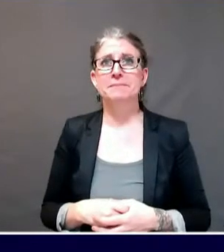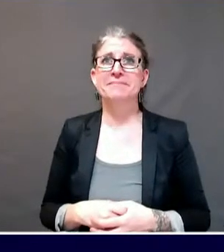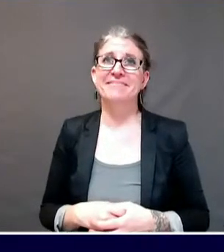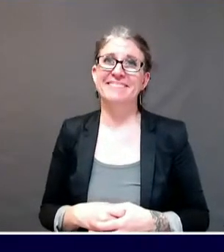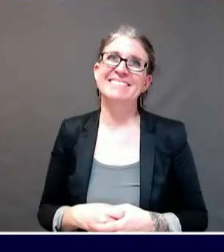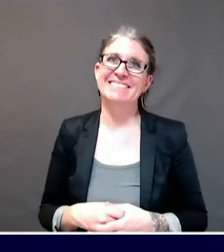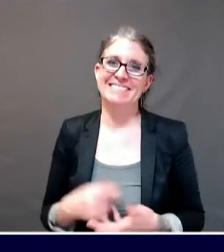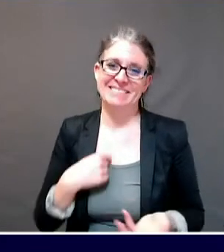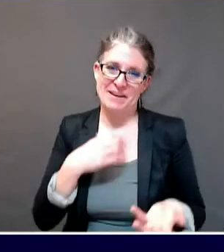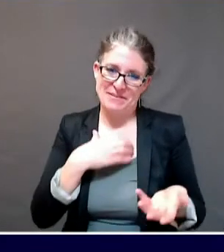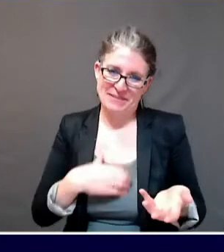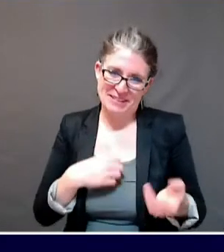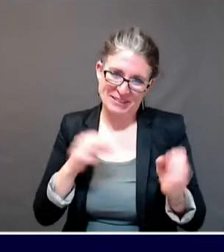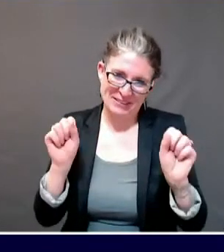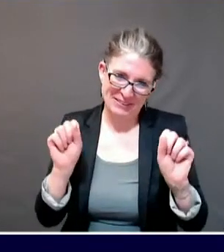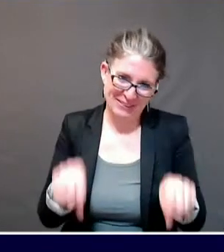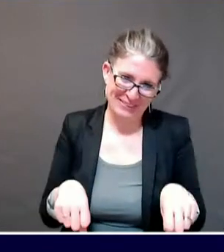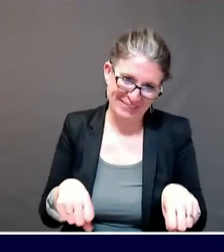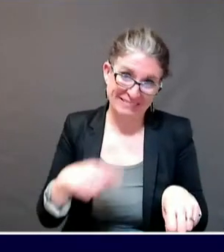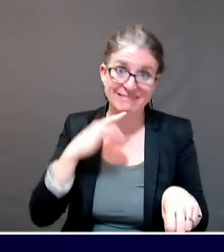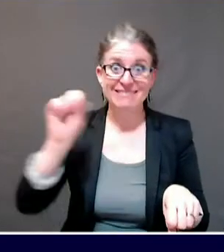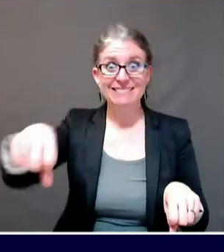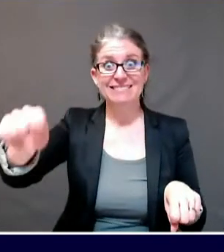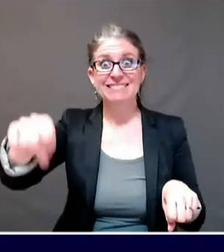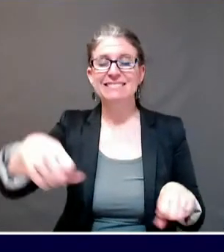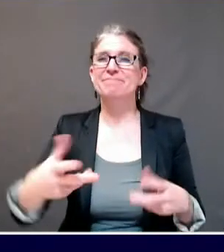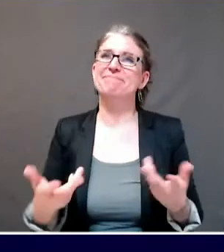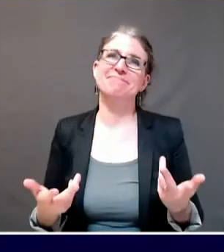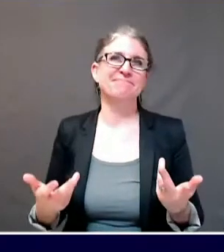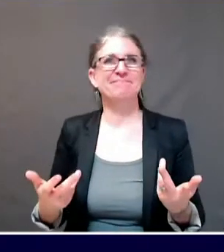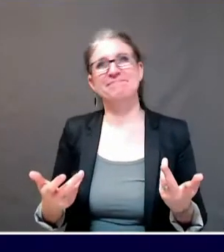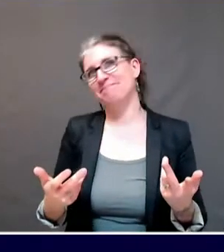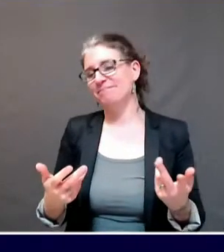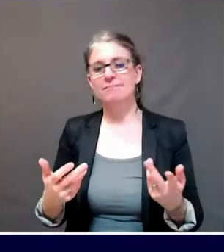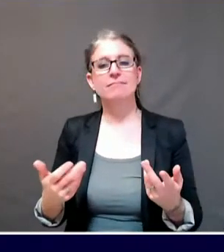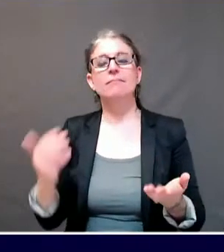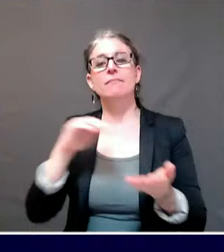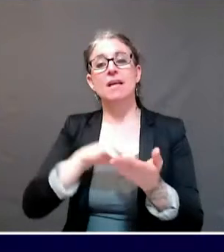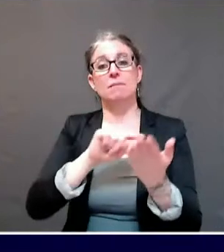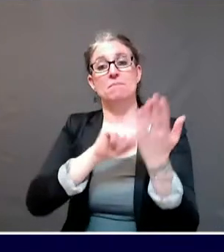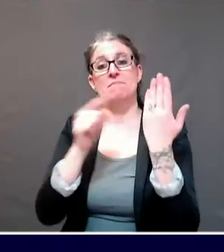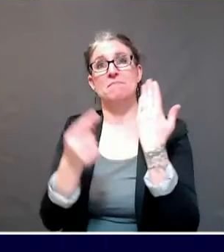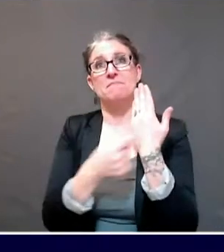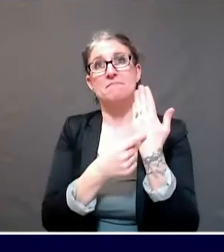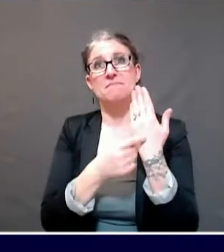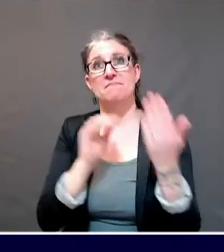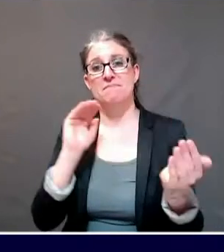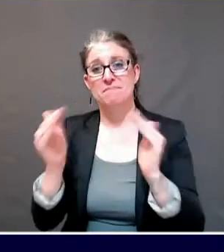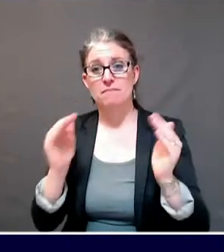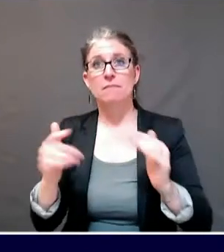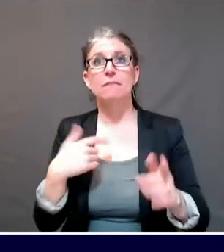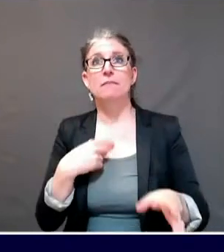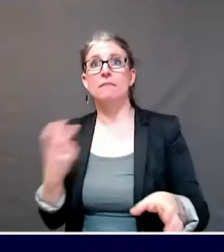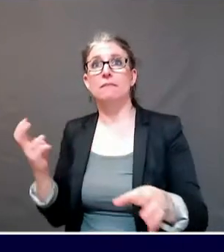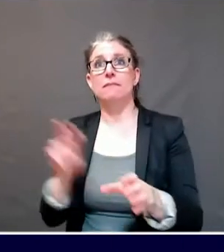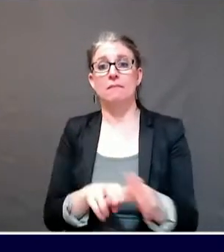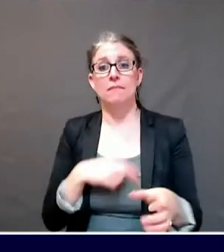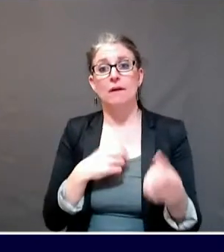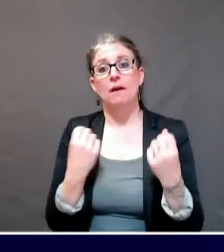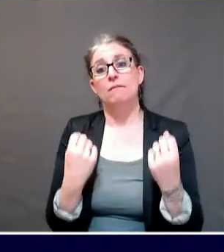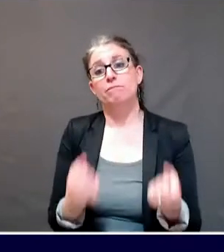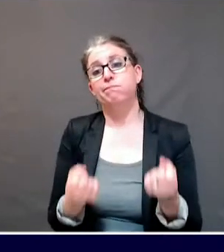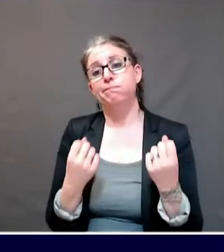and looking at the speedometer. It's too early to tell at this time. I hope the answer will eventually